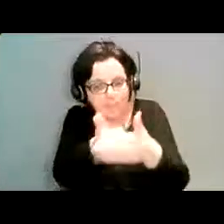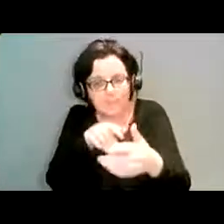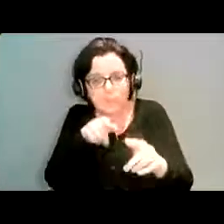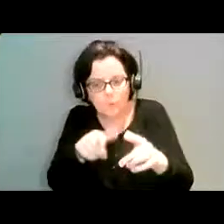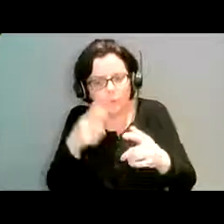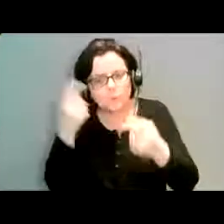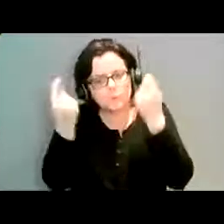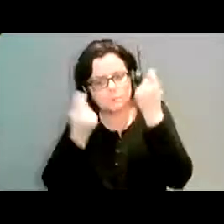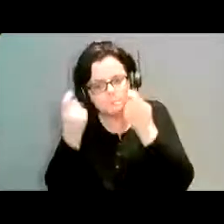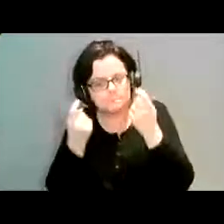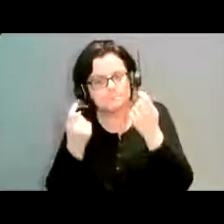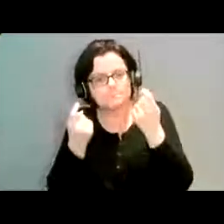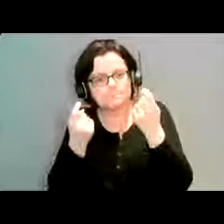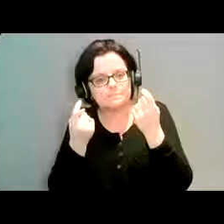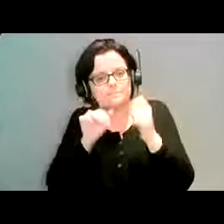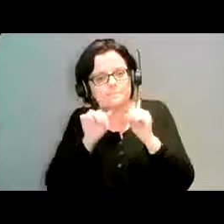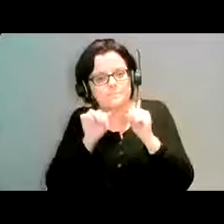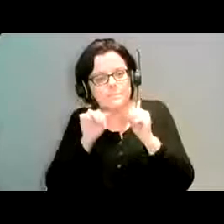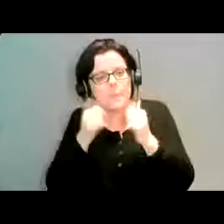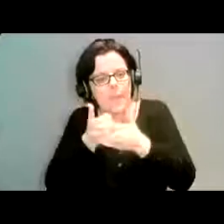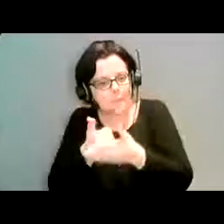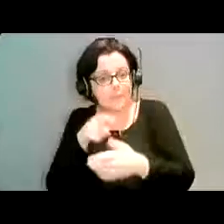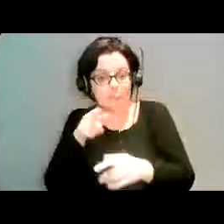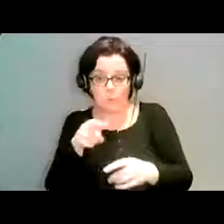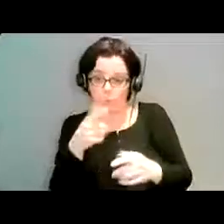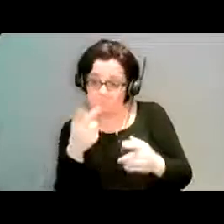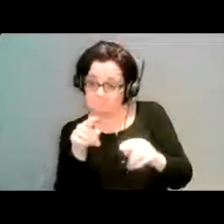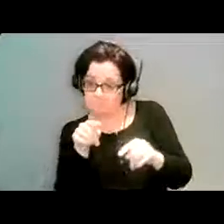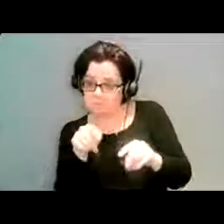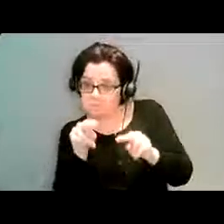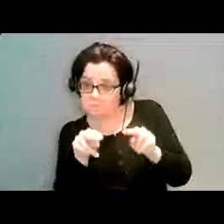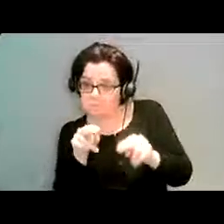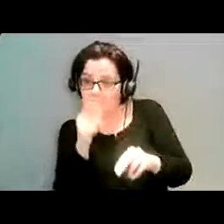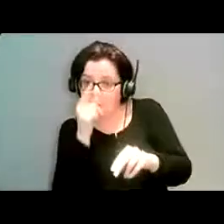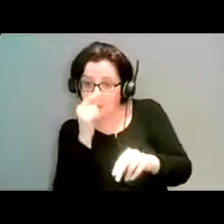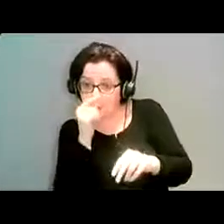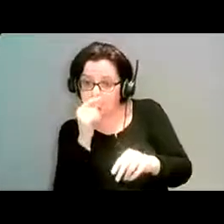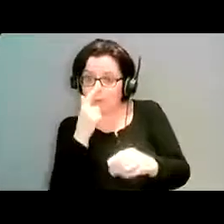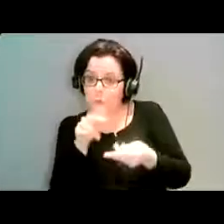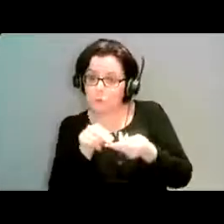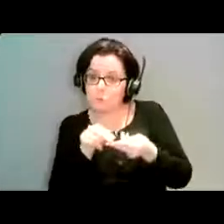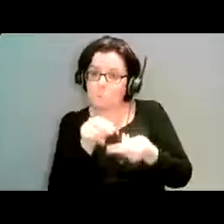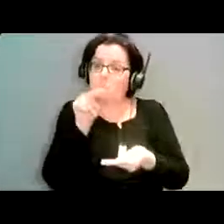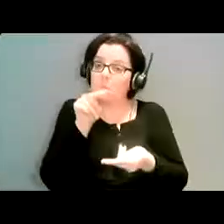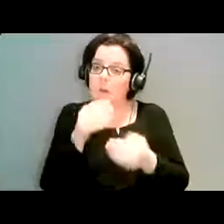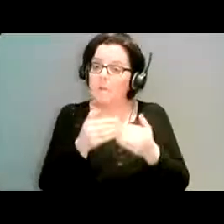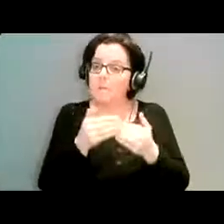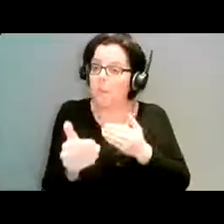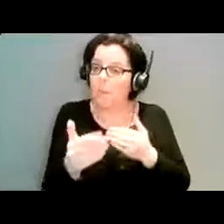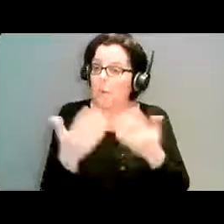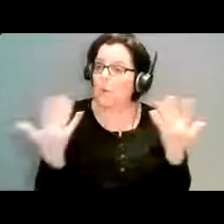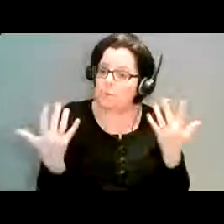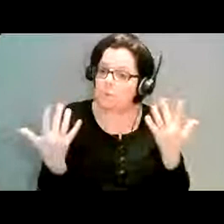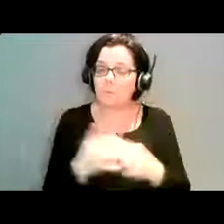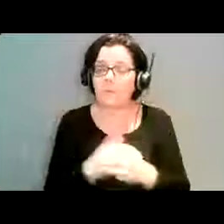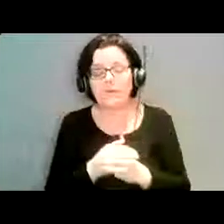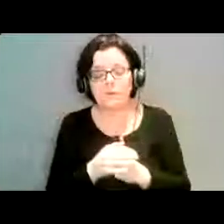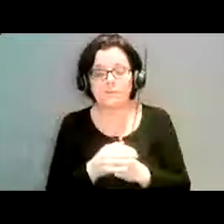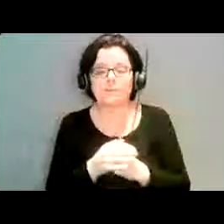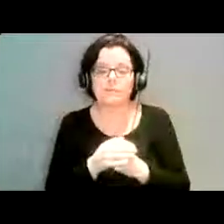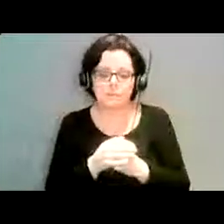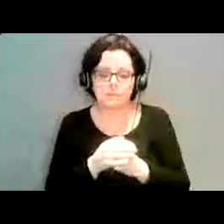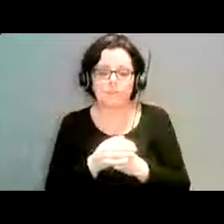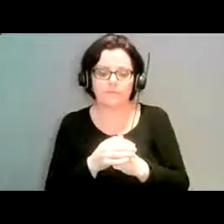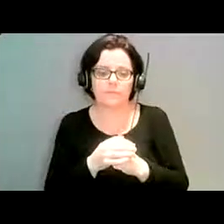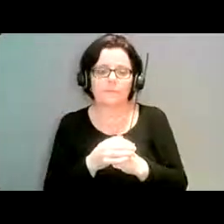view on how likely you are Yeah. get more based on your situation. And then obviously